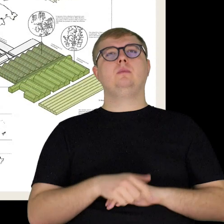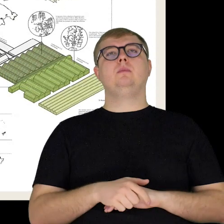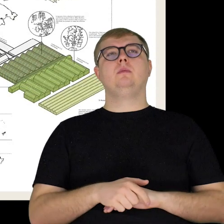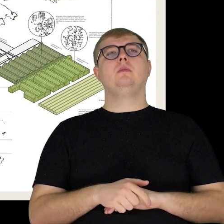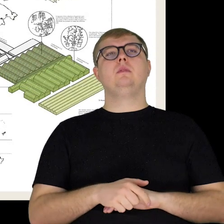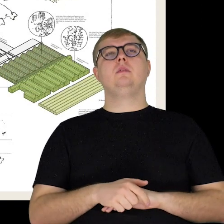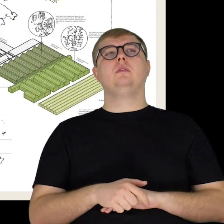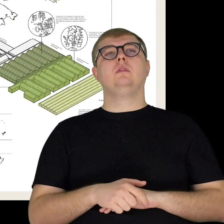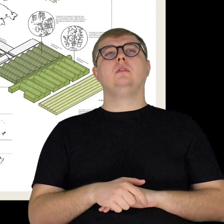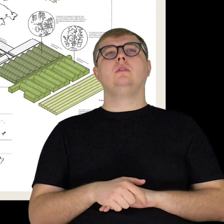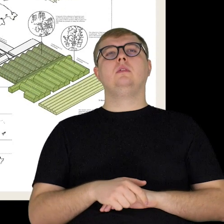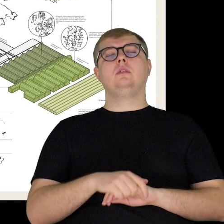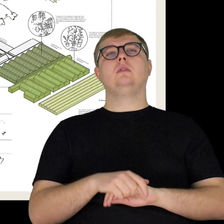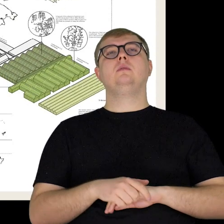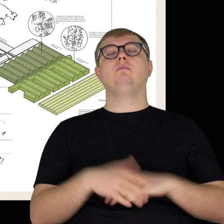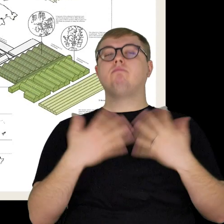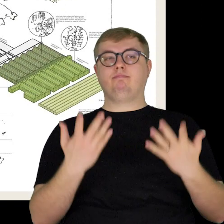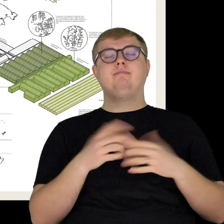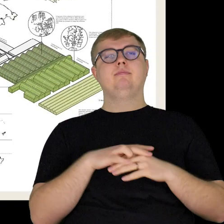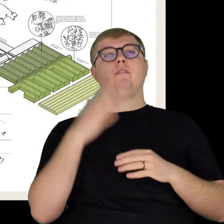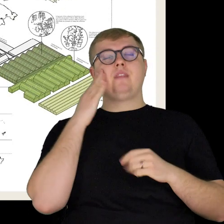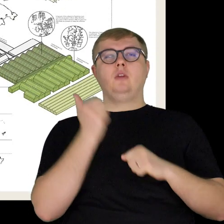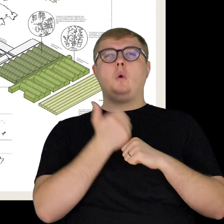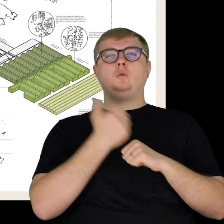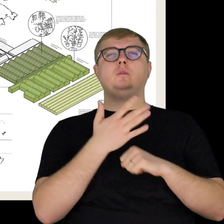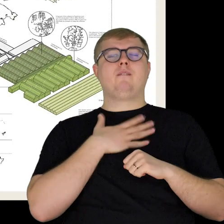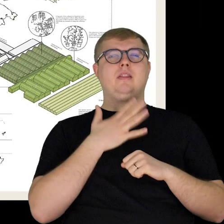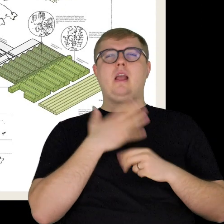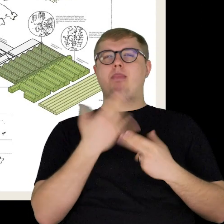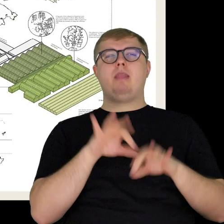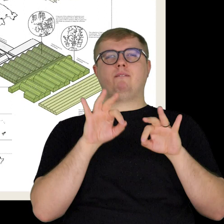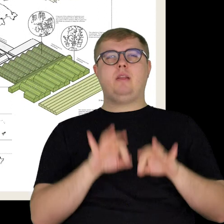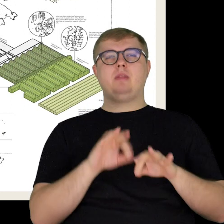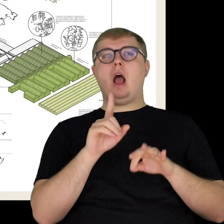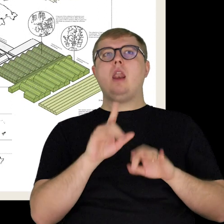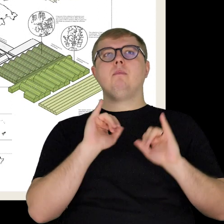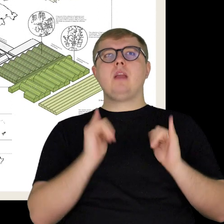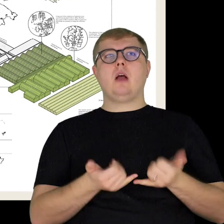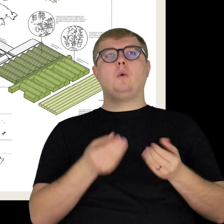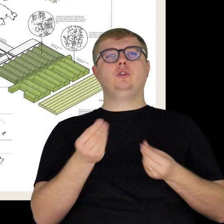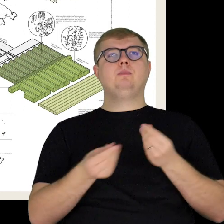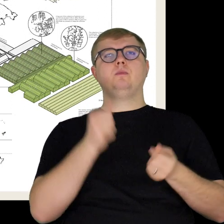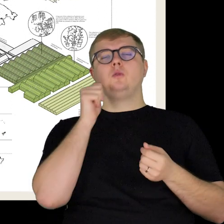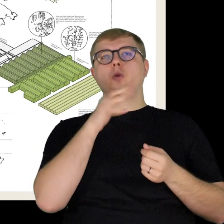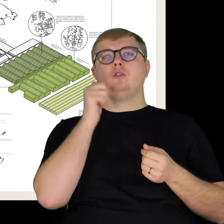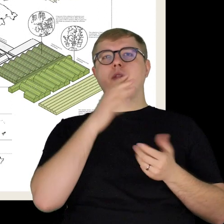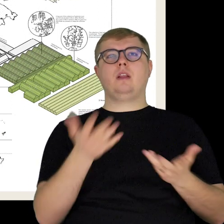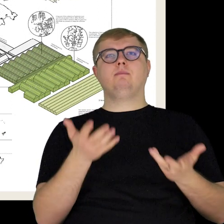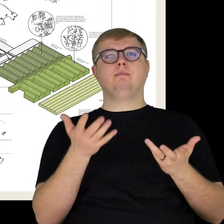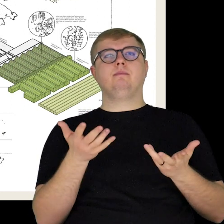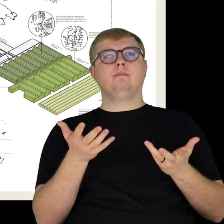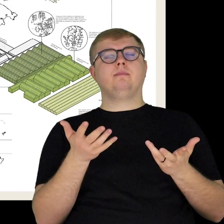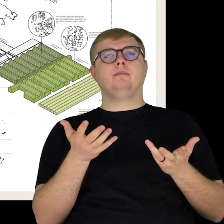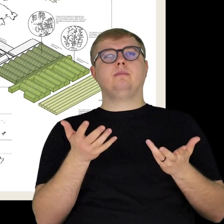being is that what seems like a kind of innocent, somehow everyday, well, it's not so everyday, but it seems like a kind